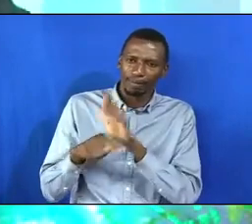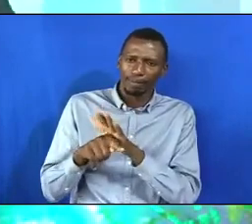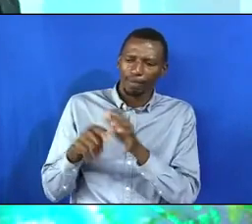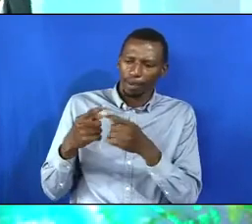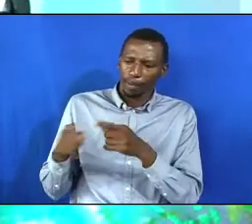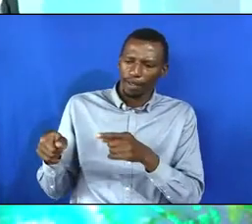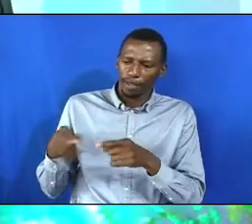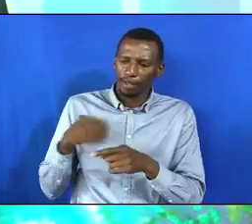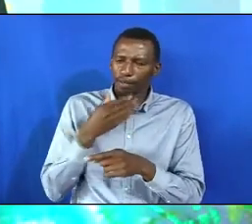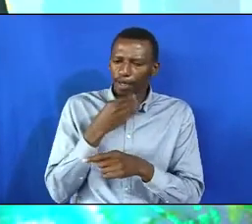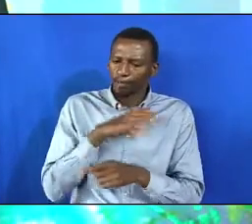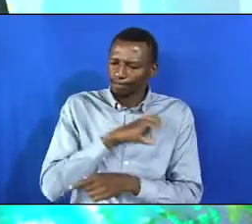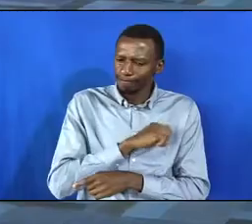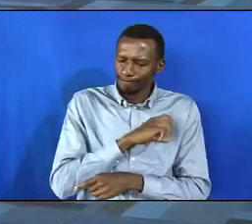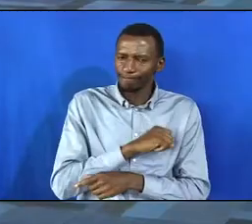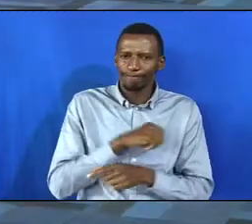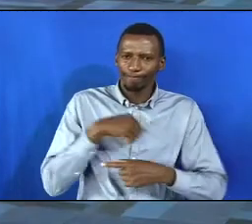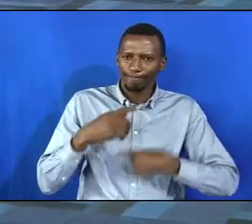has persisted.